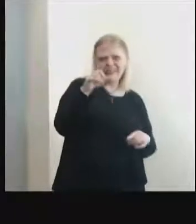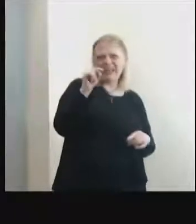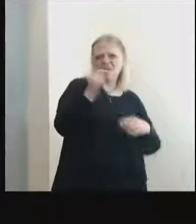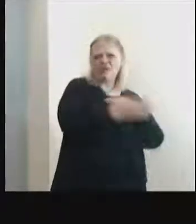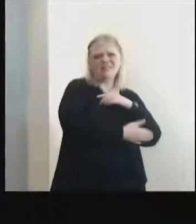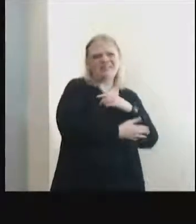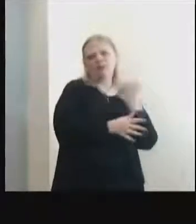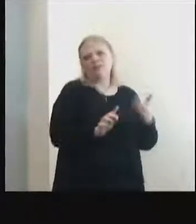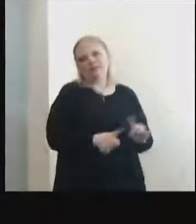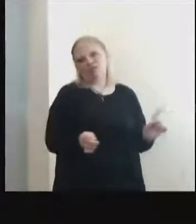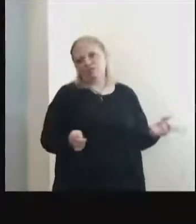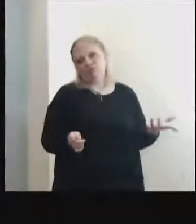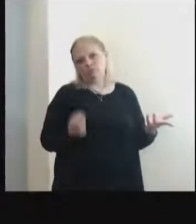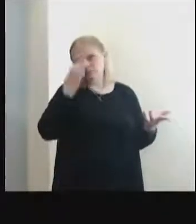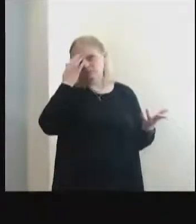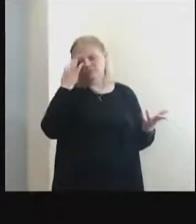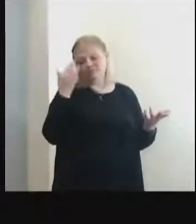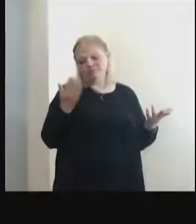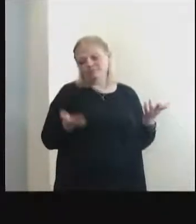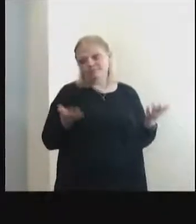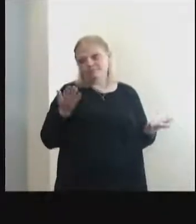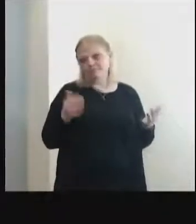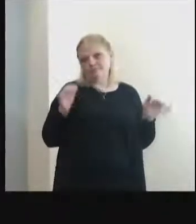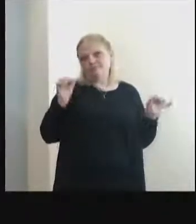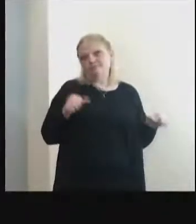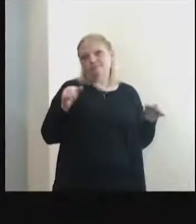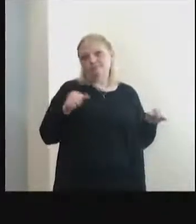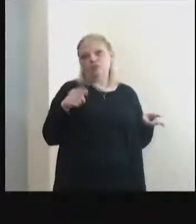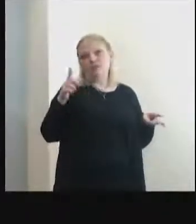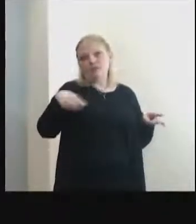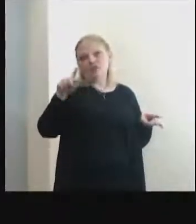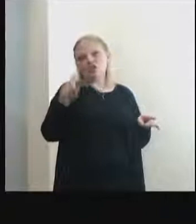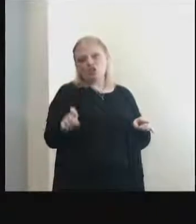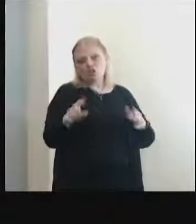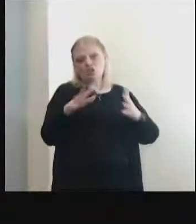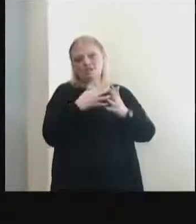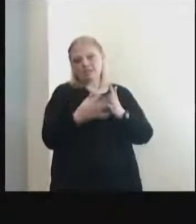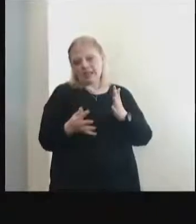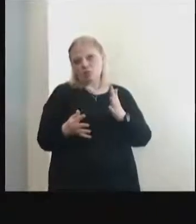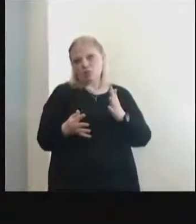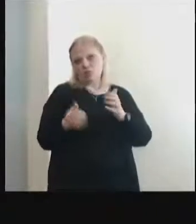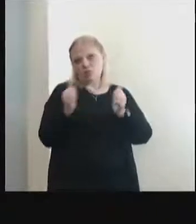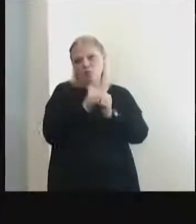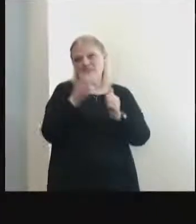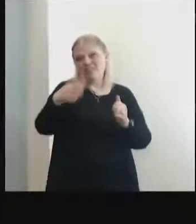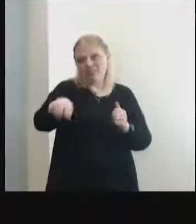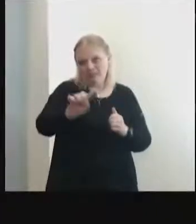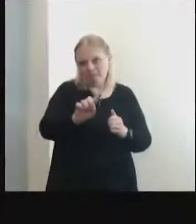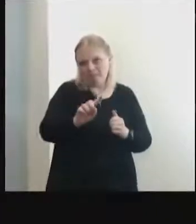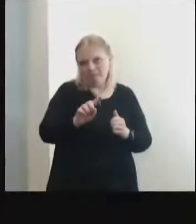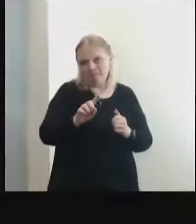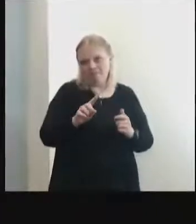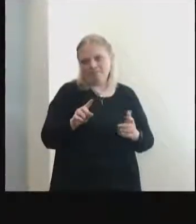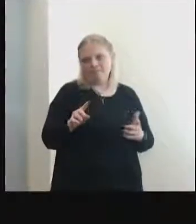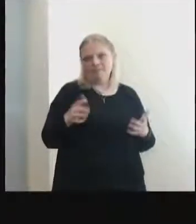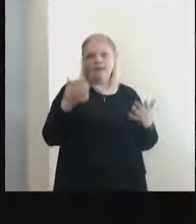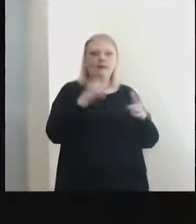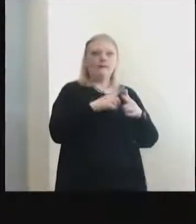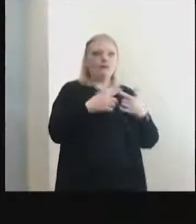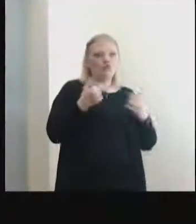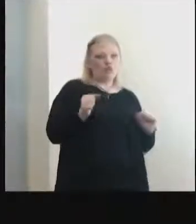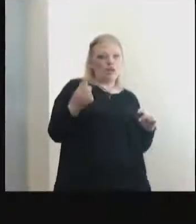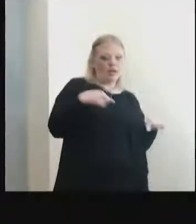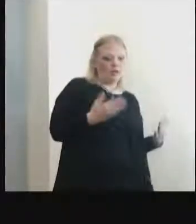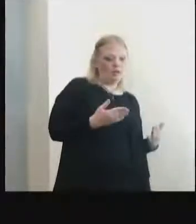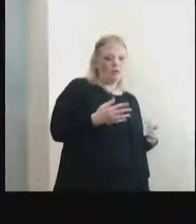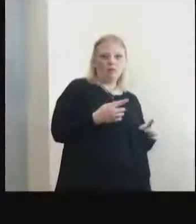it's possible that it's someone who should have scheduled or missed their second dose scheduled for the other area, tried to get it through us, but we